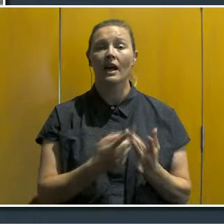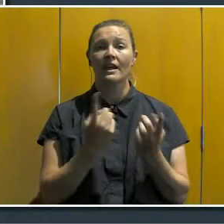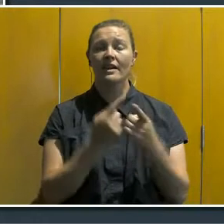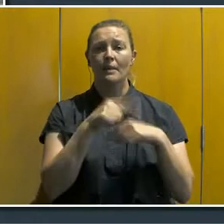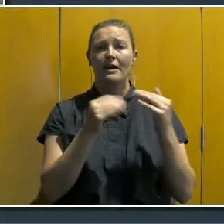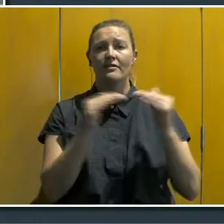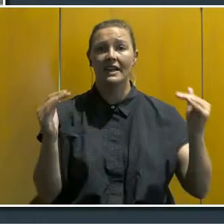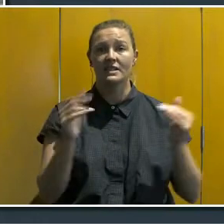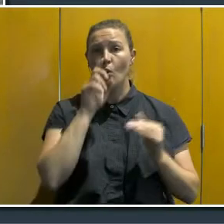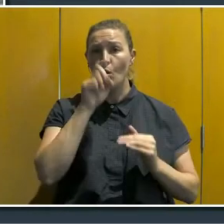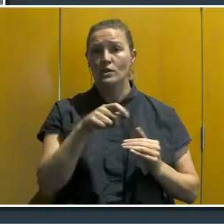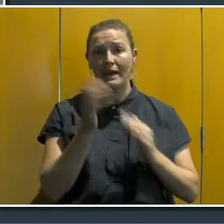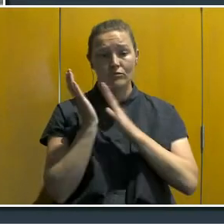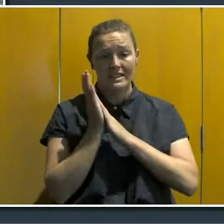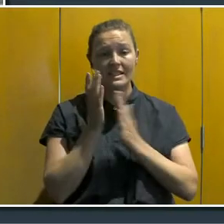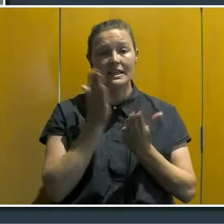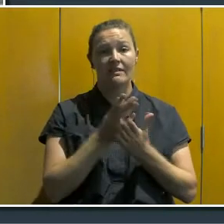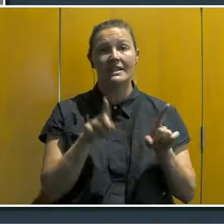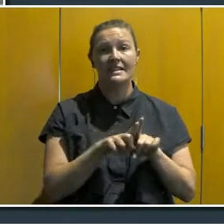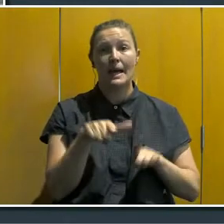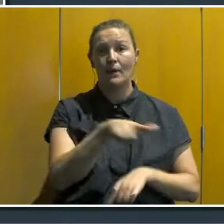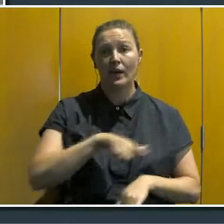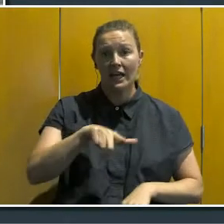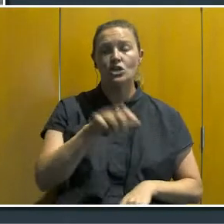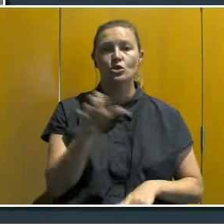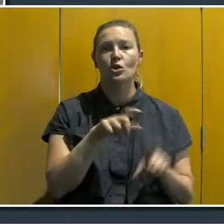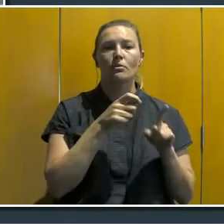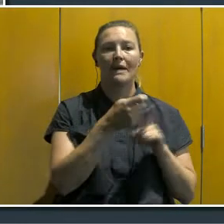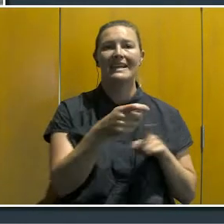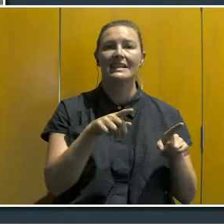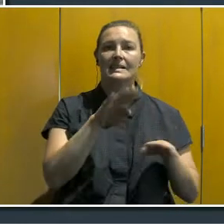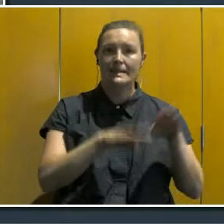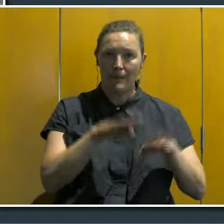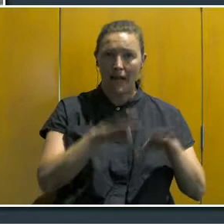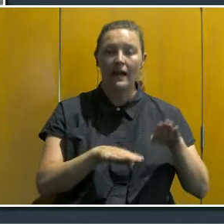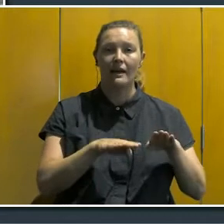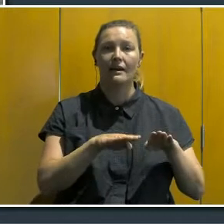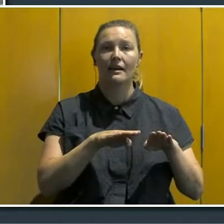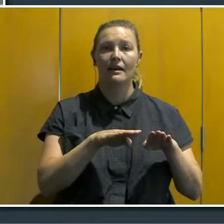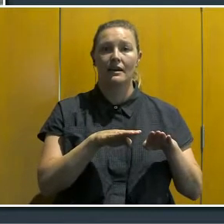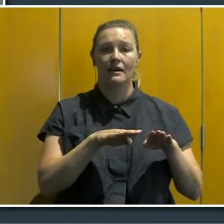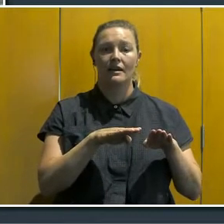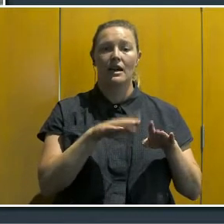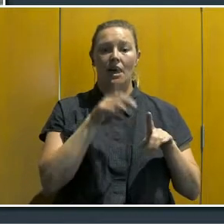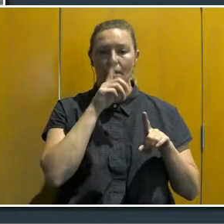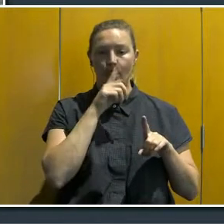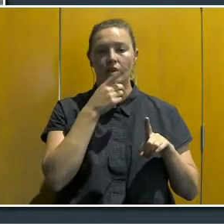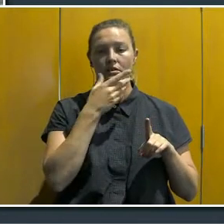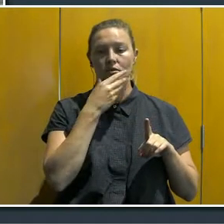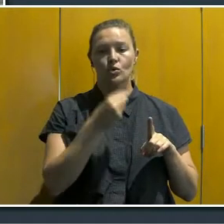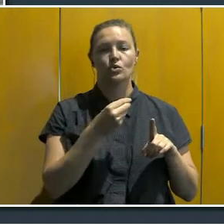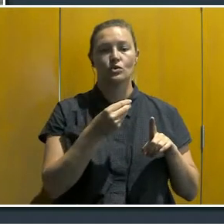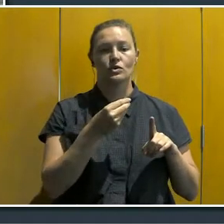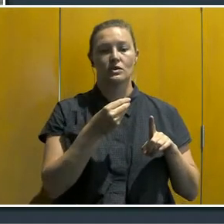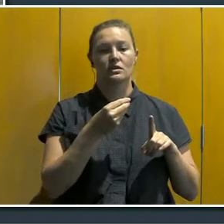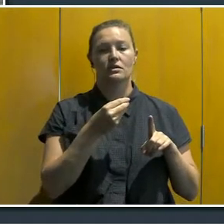Hawke's Bay residents living in the same locality should pay a similar amount, as in effect most people frequent and use the facilities across